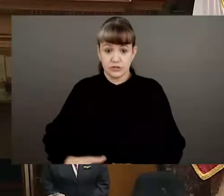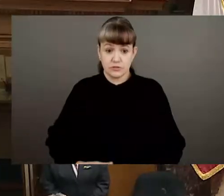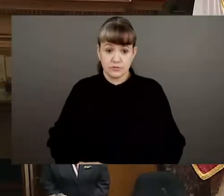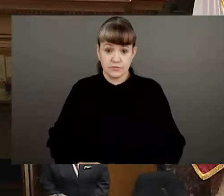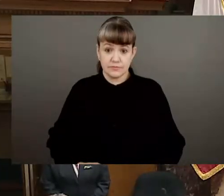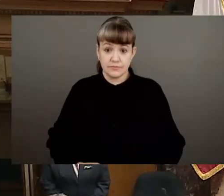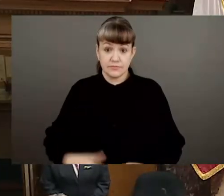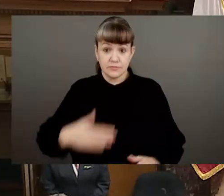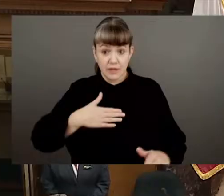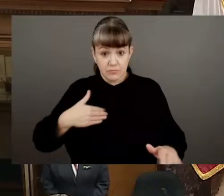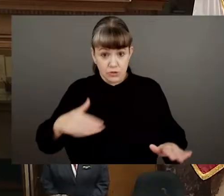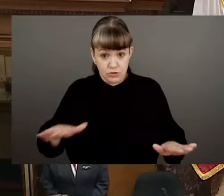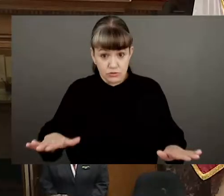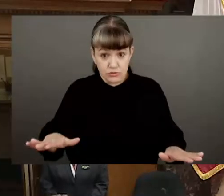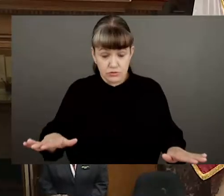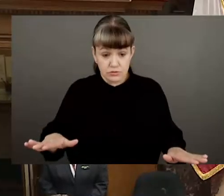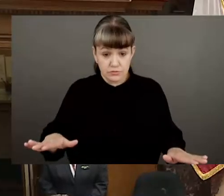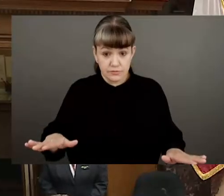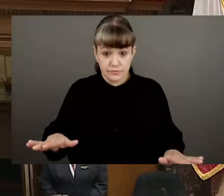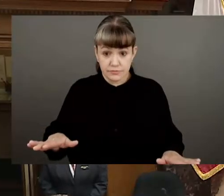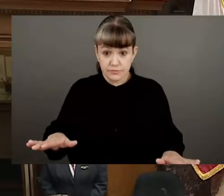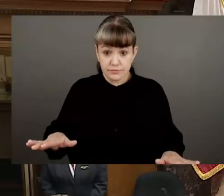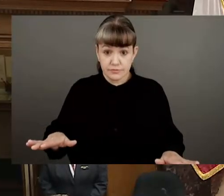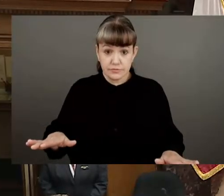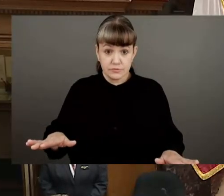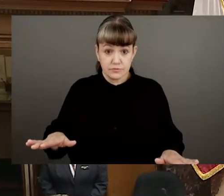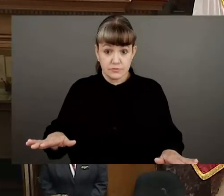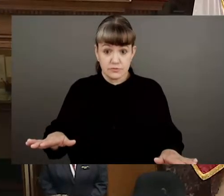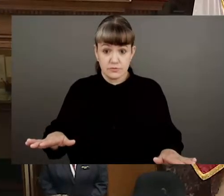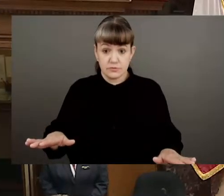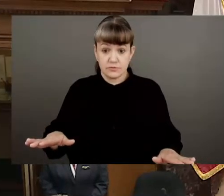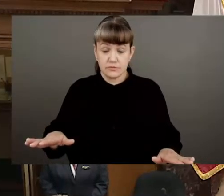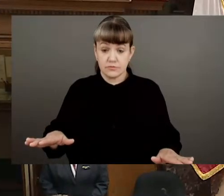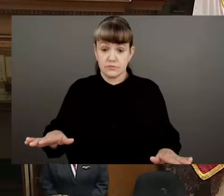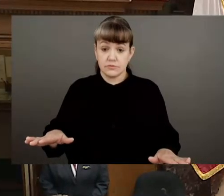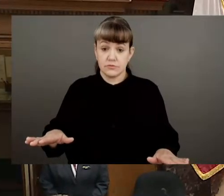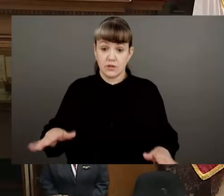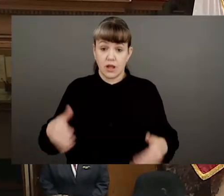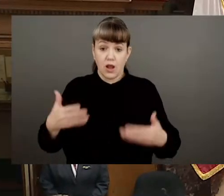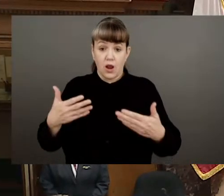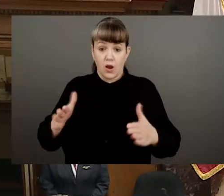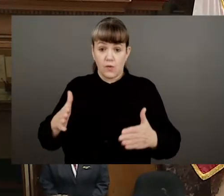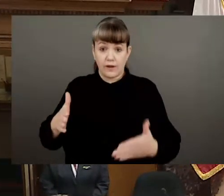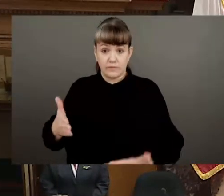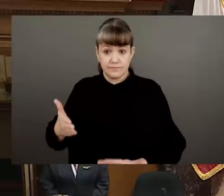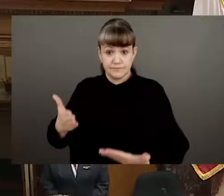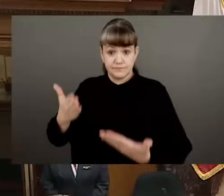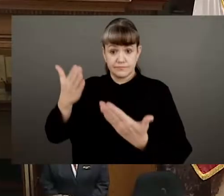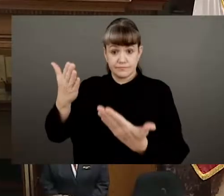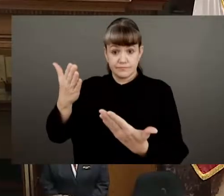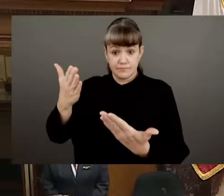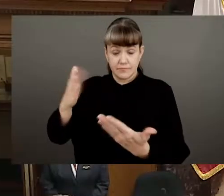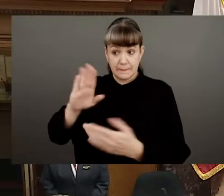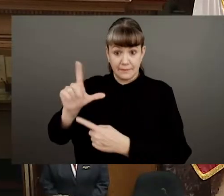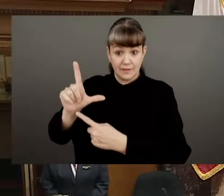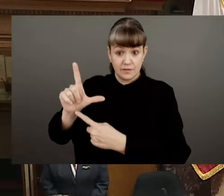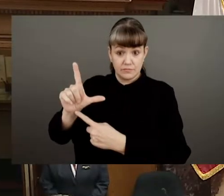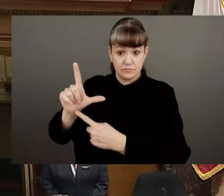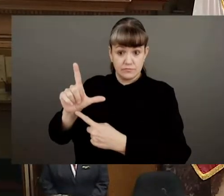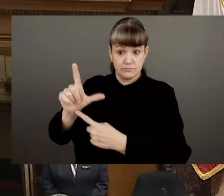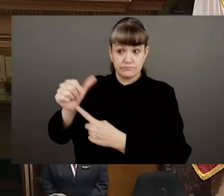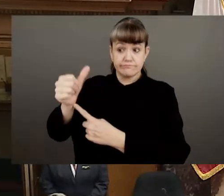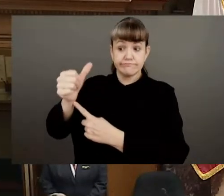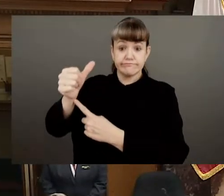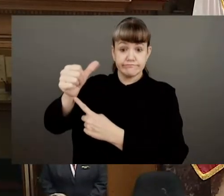issue was before the House, it was rejected, and the Minister has already answered it. Does the member have a different